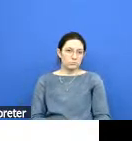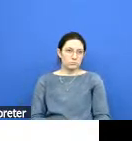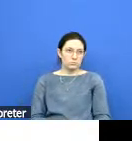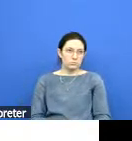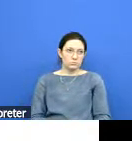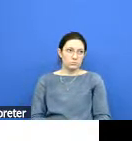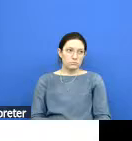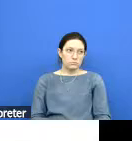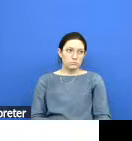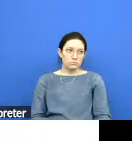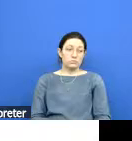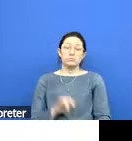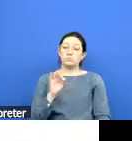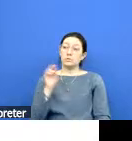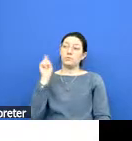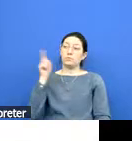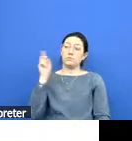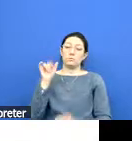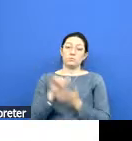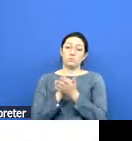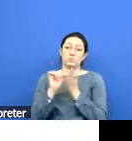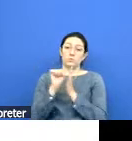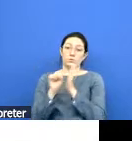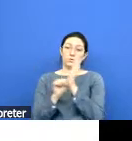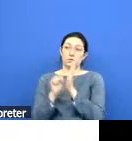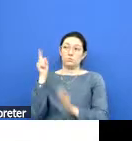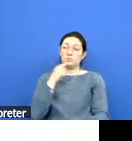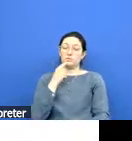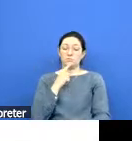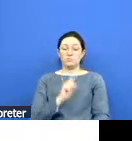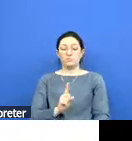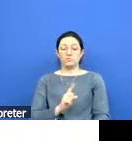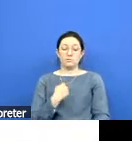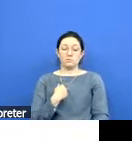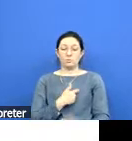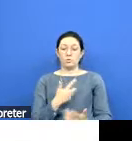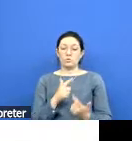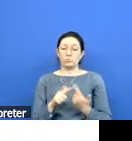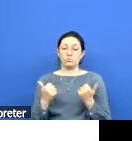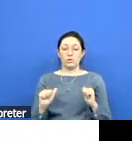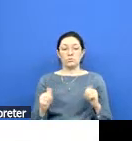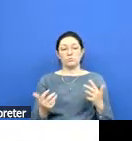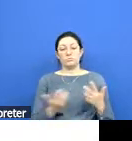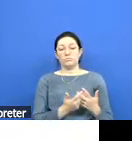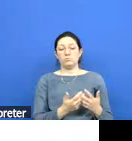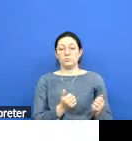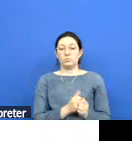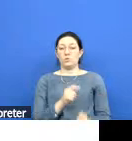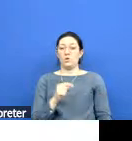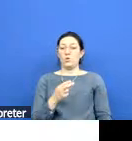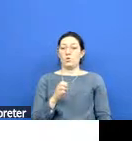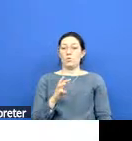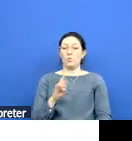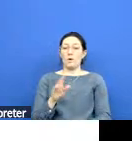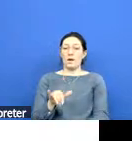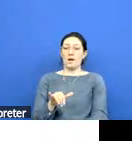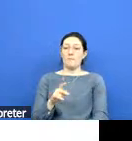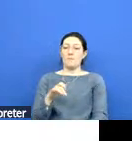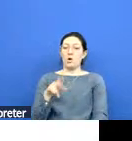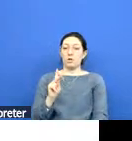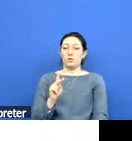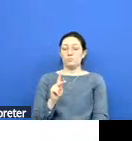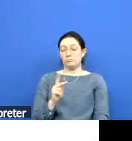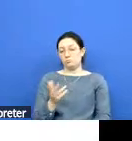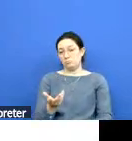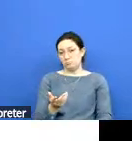If the New York State DOT says we want to try to line it up with a throughway park, you know, the problem that you come into,